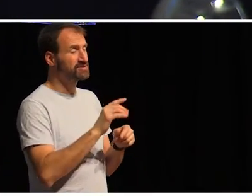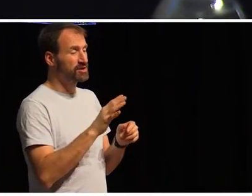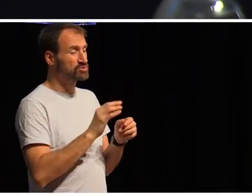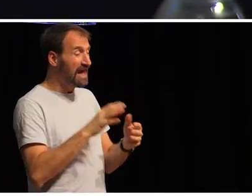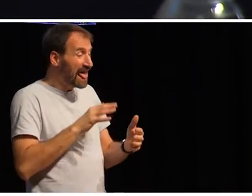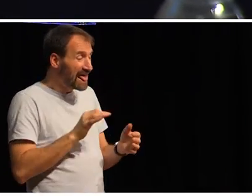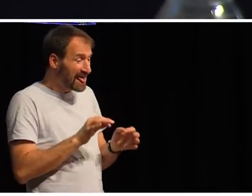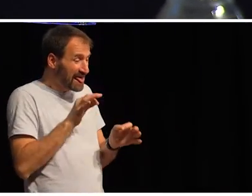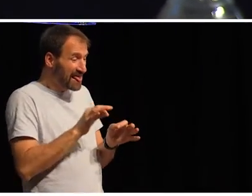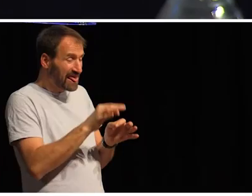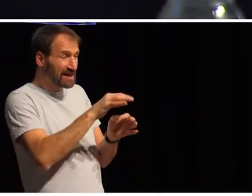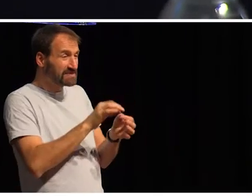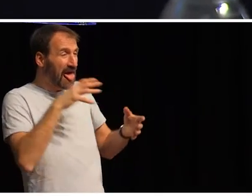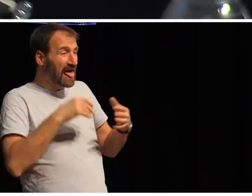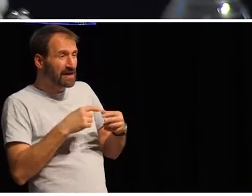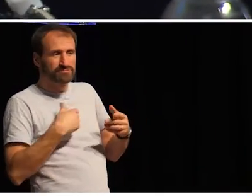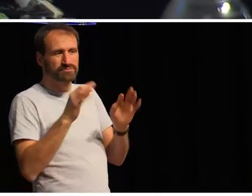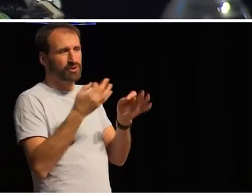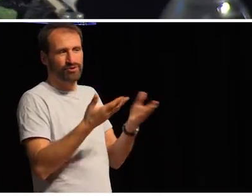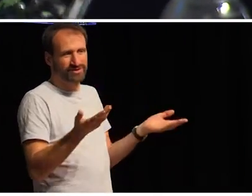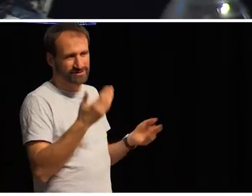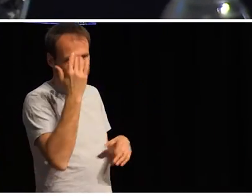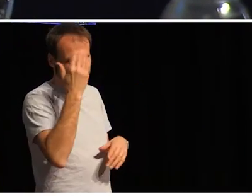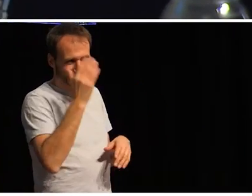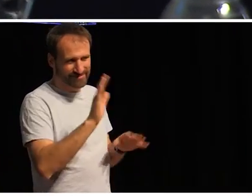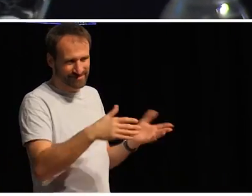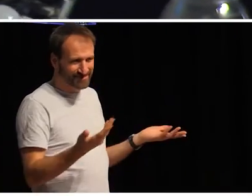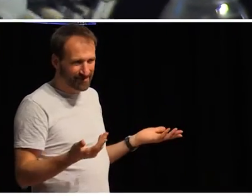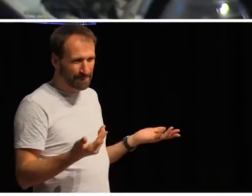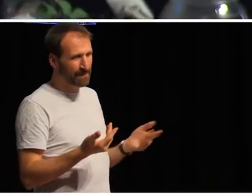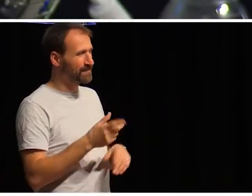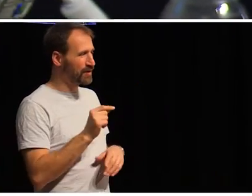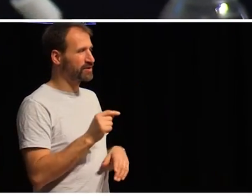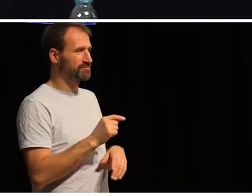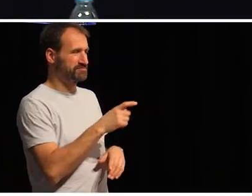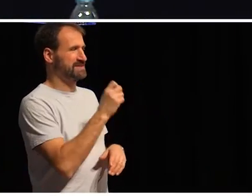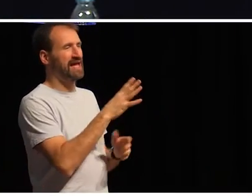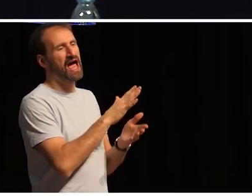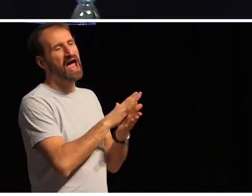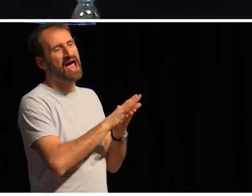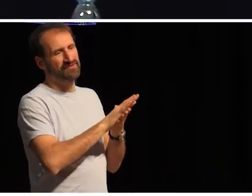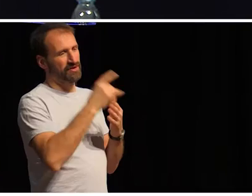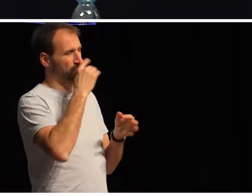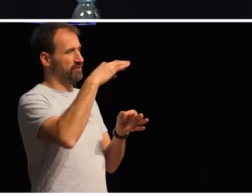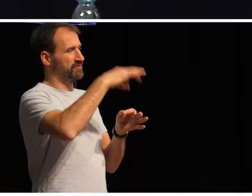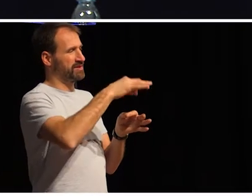with soldering iron. So it's a very nice thing.